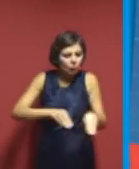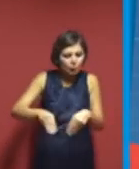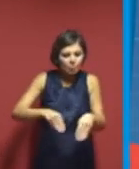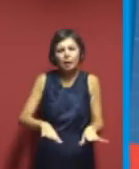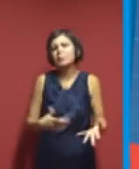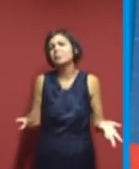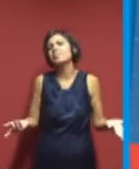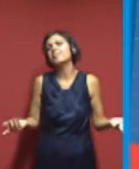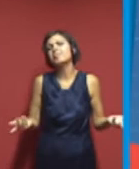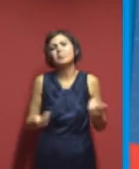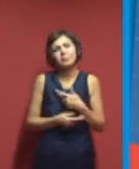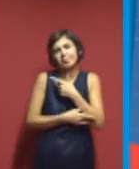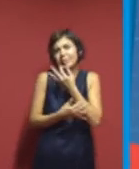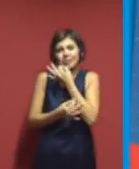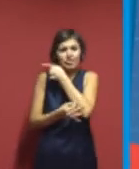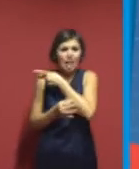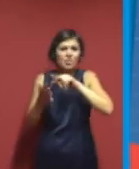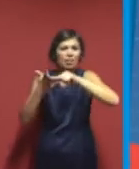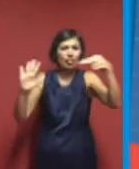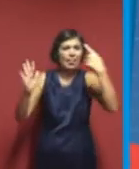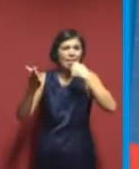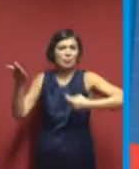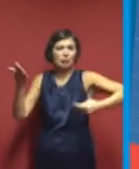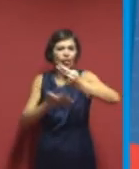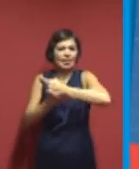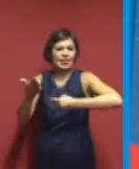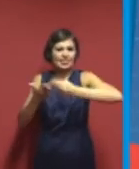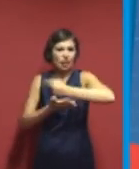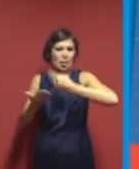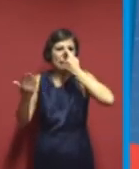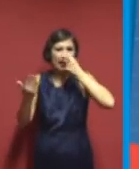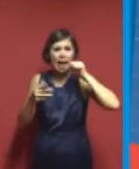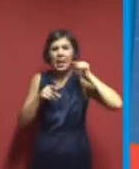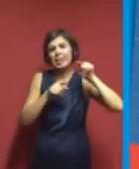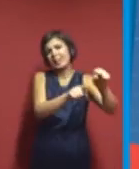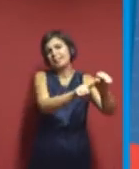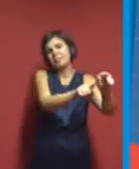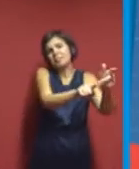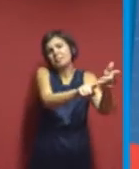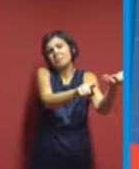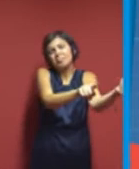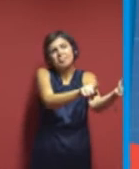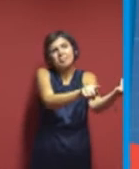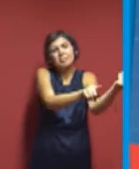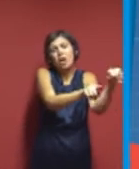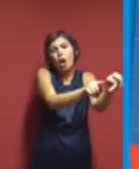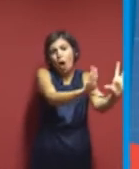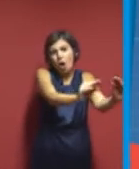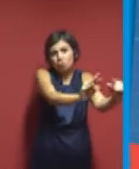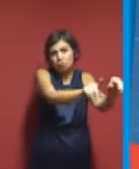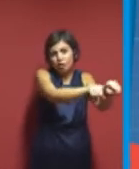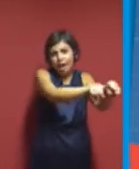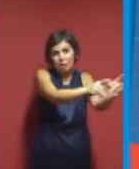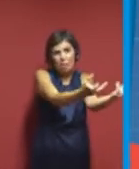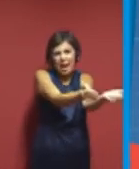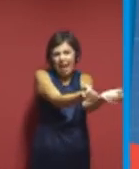practical. They're just not really buildable. I mean, they do work, but they don't actually super work.